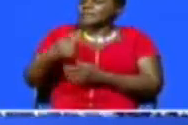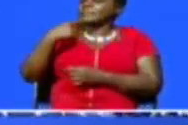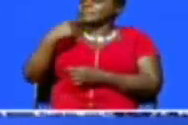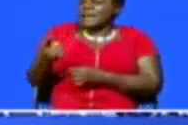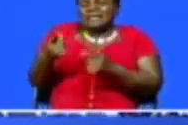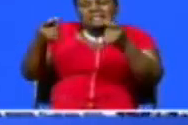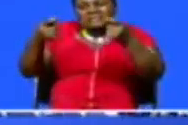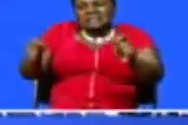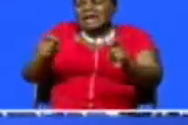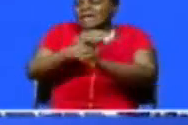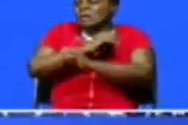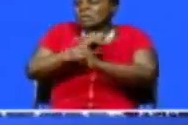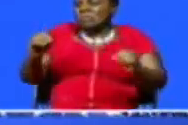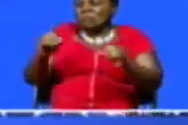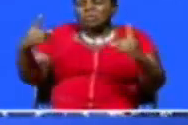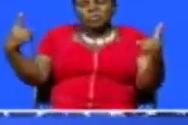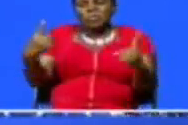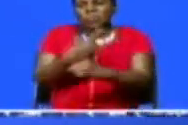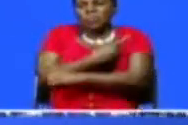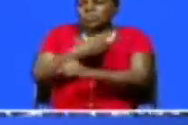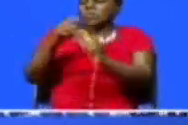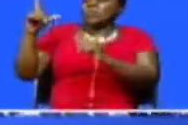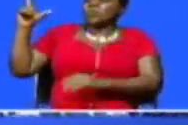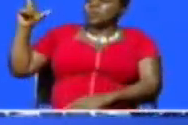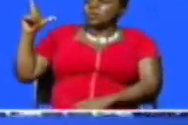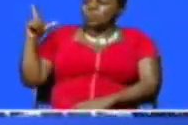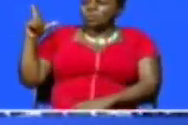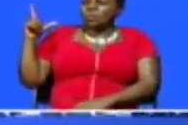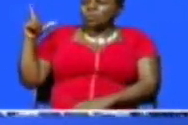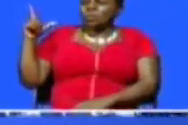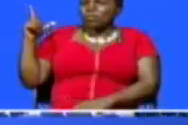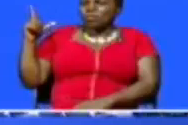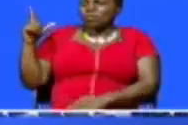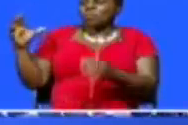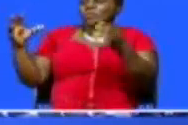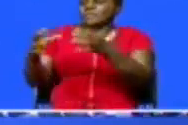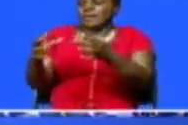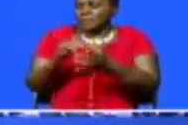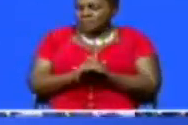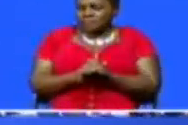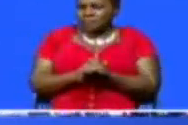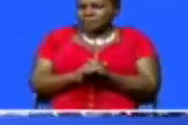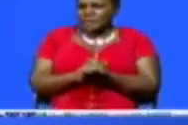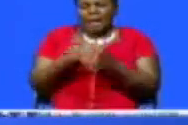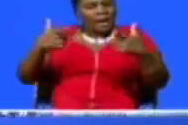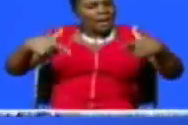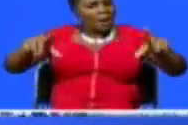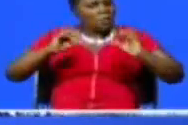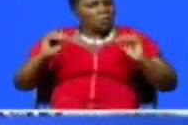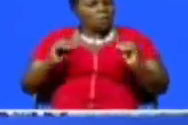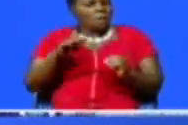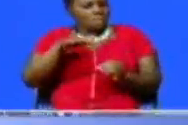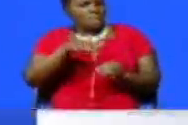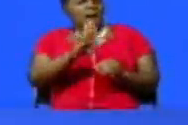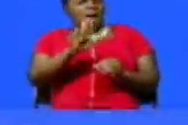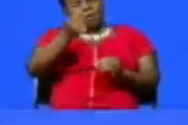Tunamwambia asijaribu kufanya mambo kinyume na sharia iliyowekwa ya chama. Na hatutamruhusu.